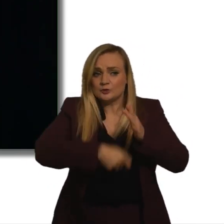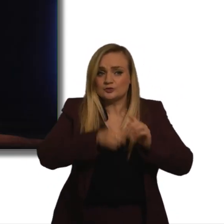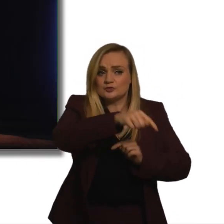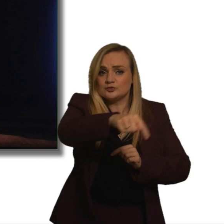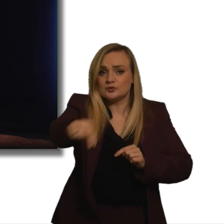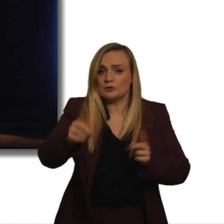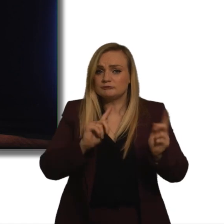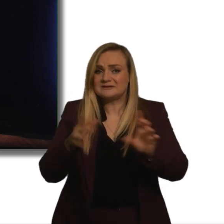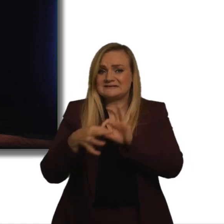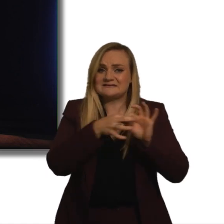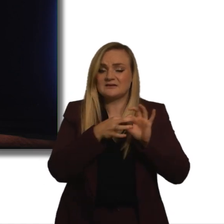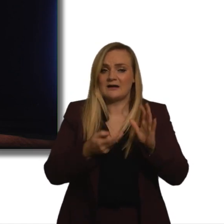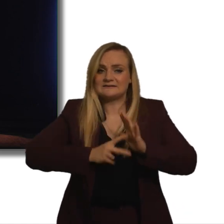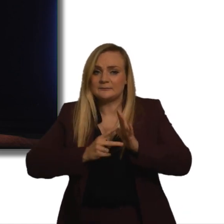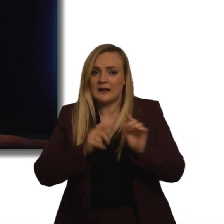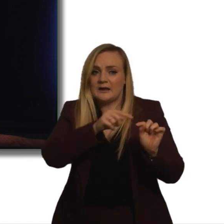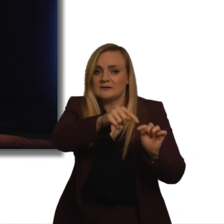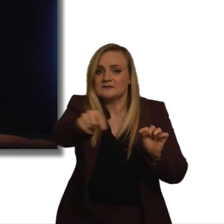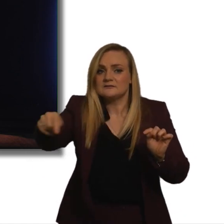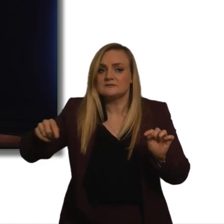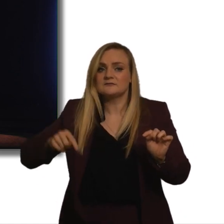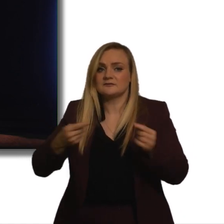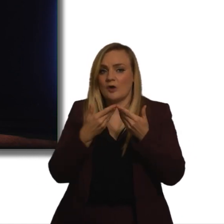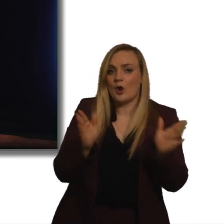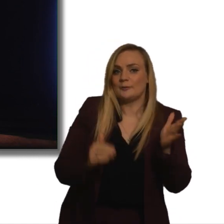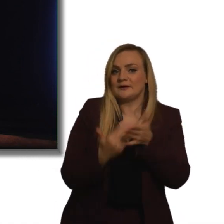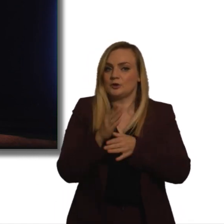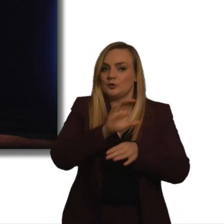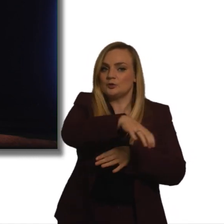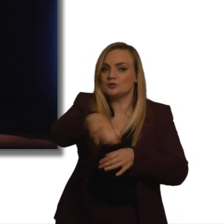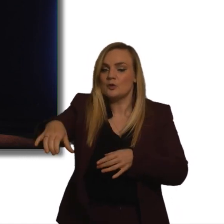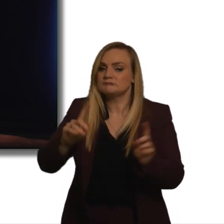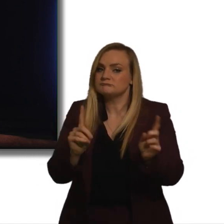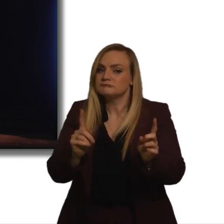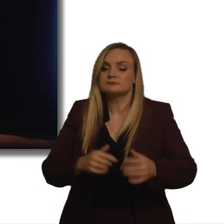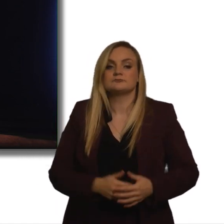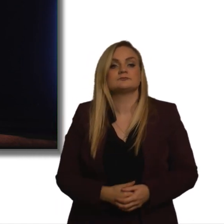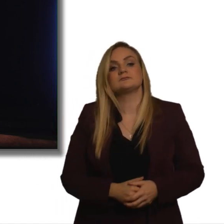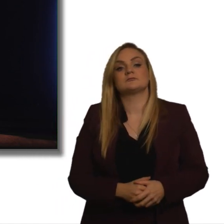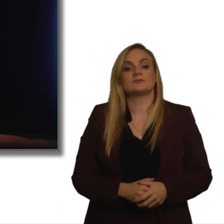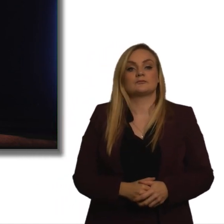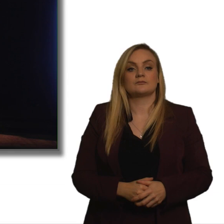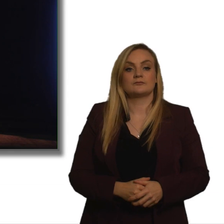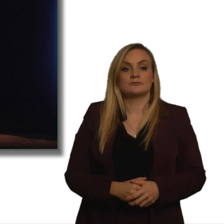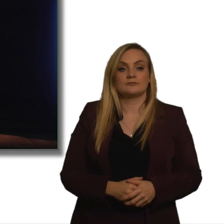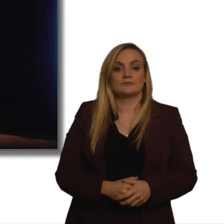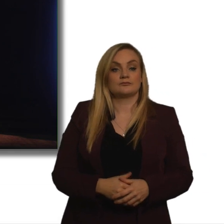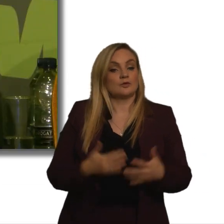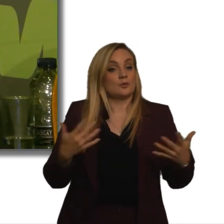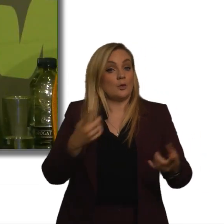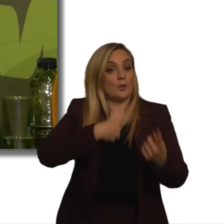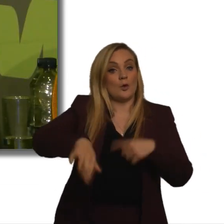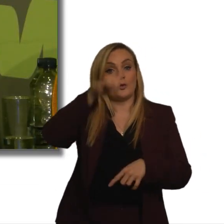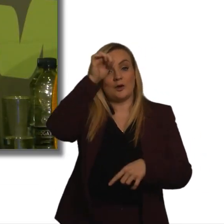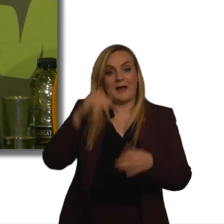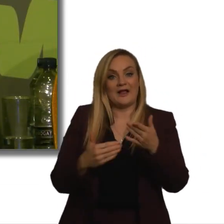Society's plans going forward for opening new stores? Who would like a go at that one? Well, we're all aware of the new